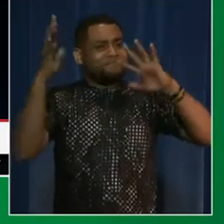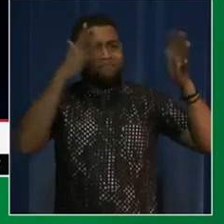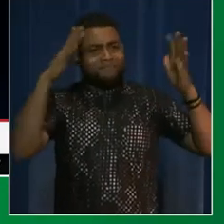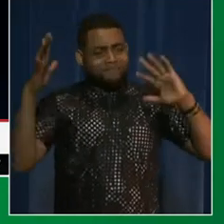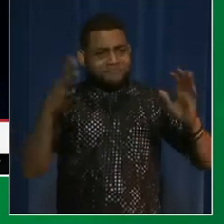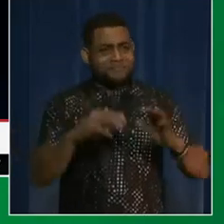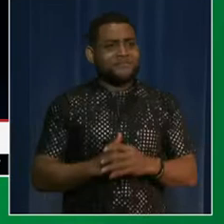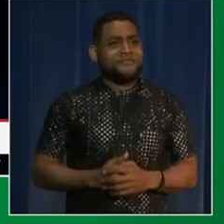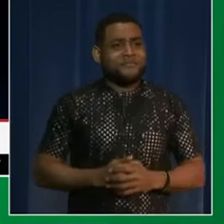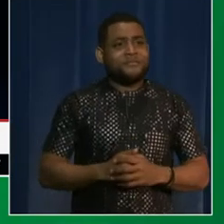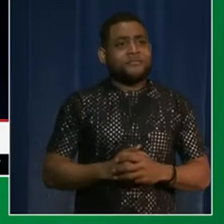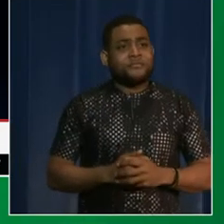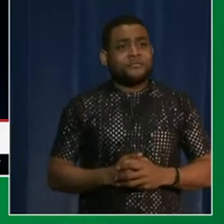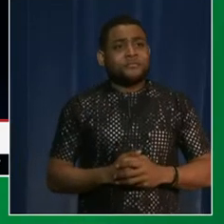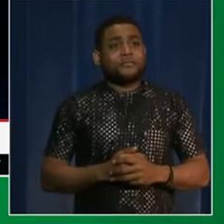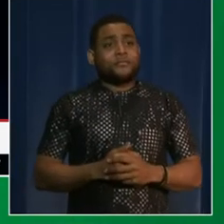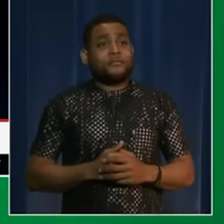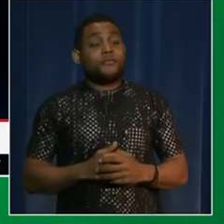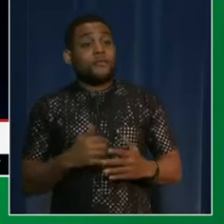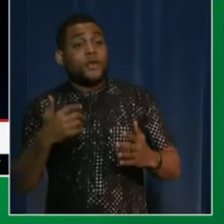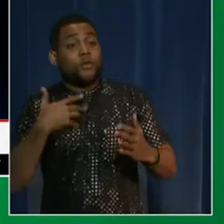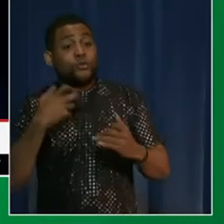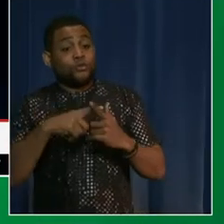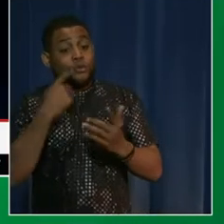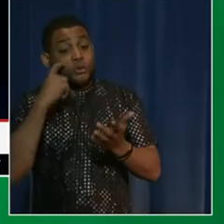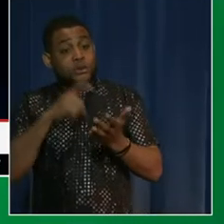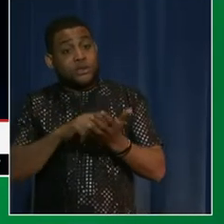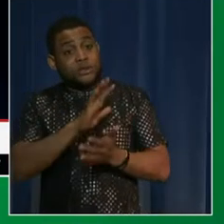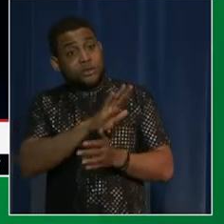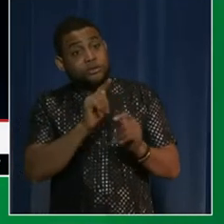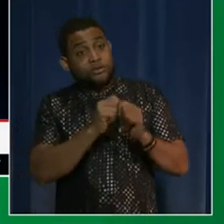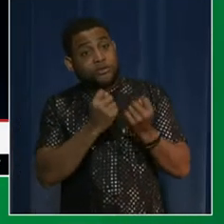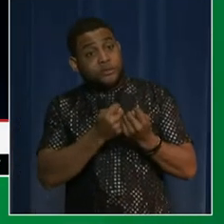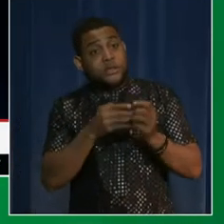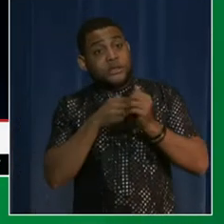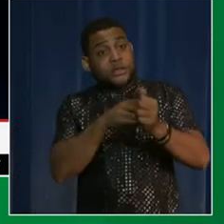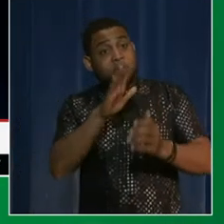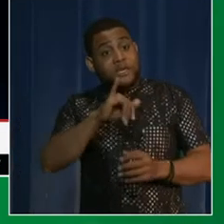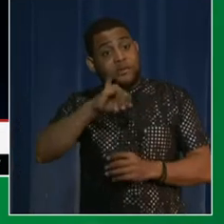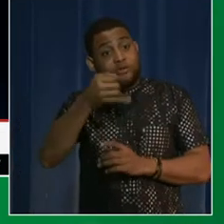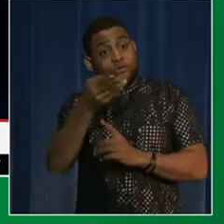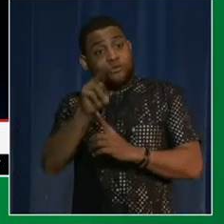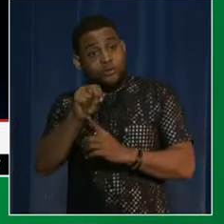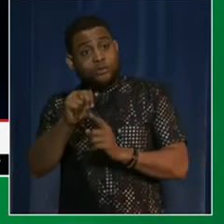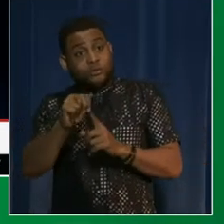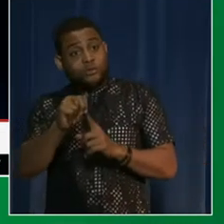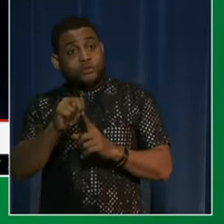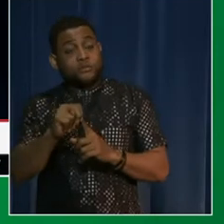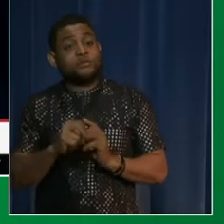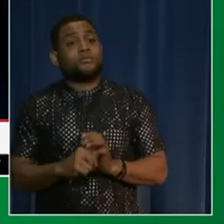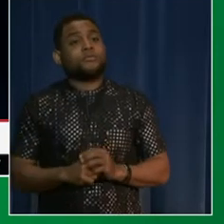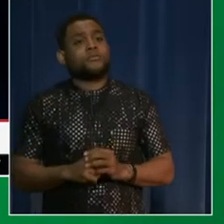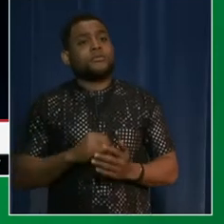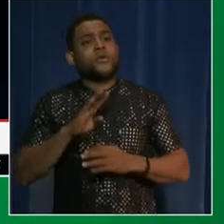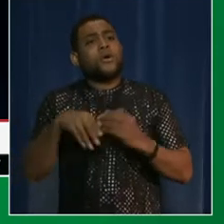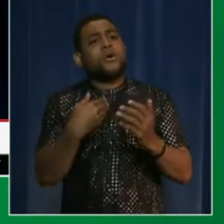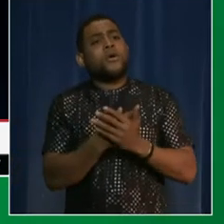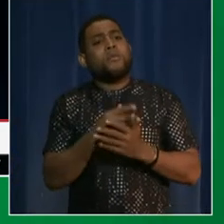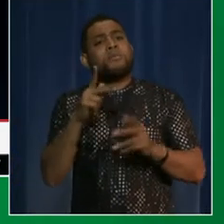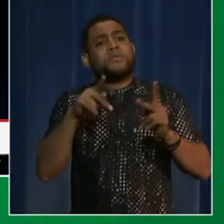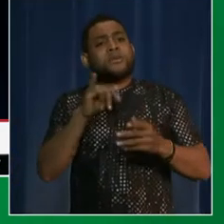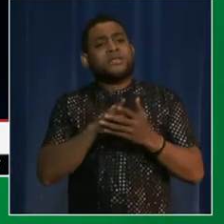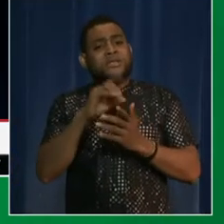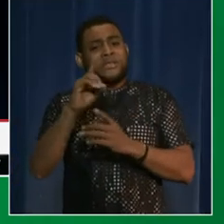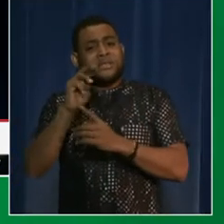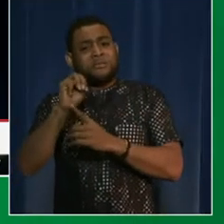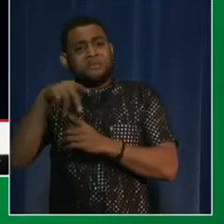Also, I want to recognize her team, led by Deputy Mayor John Falchicchio, all the folks at DMPED, and all the other agencies that work